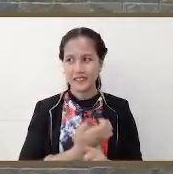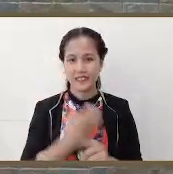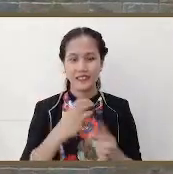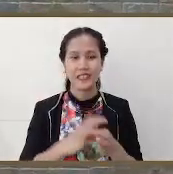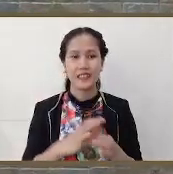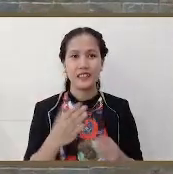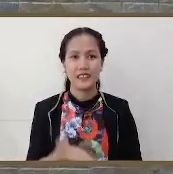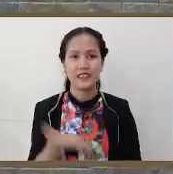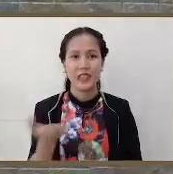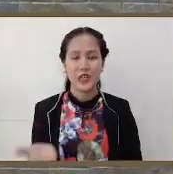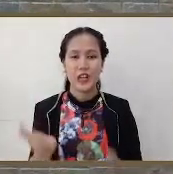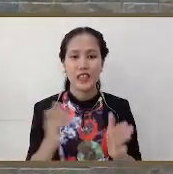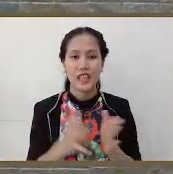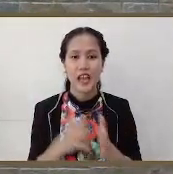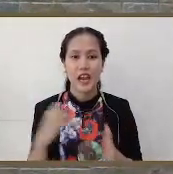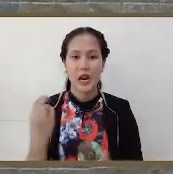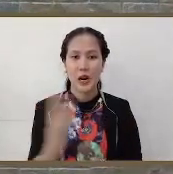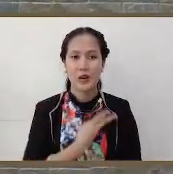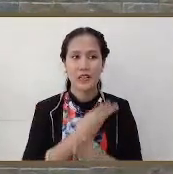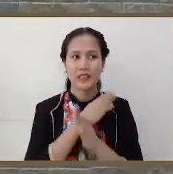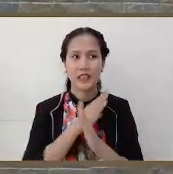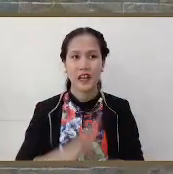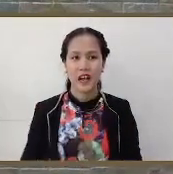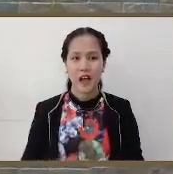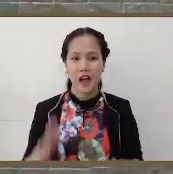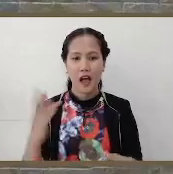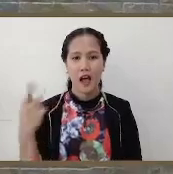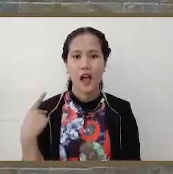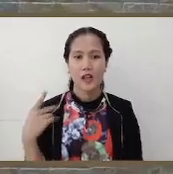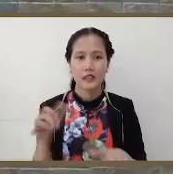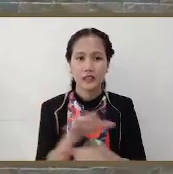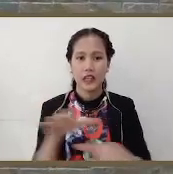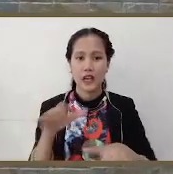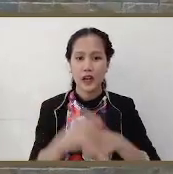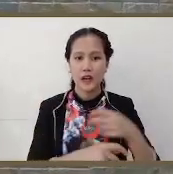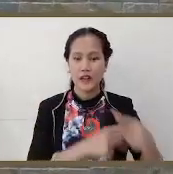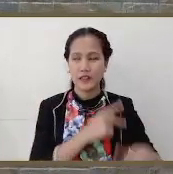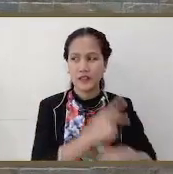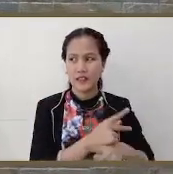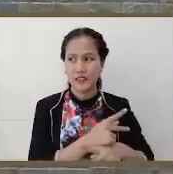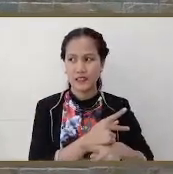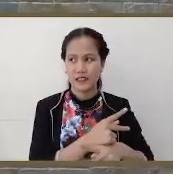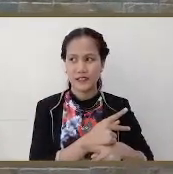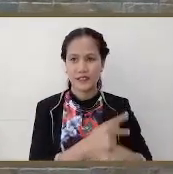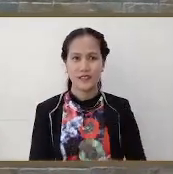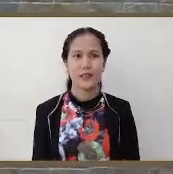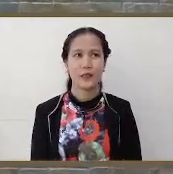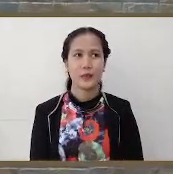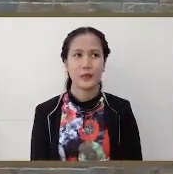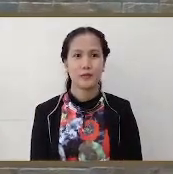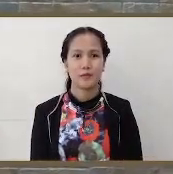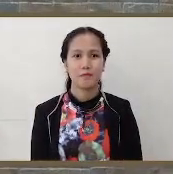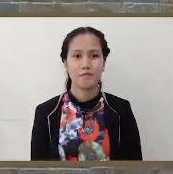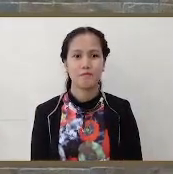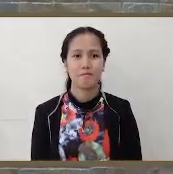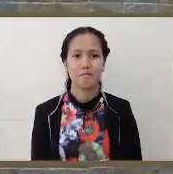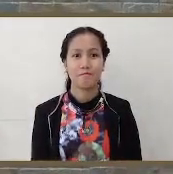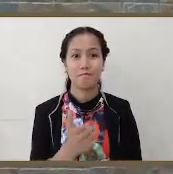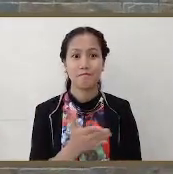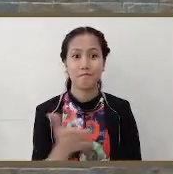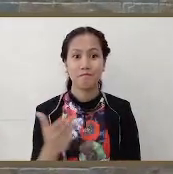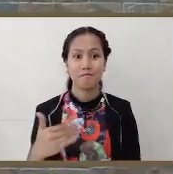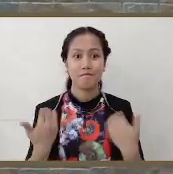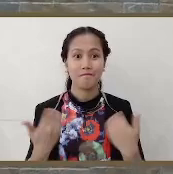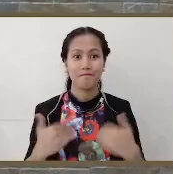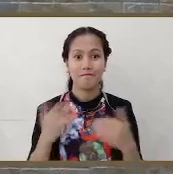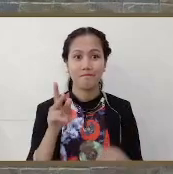not have the same kind of life na meron po sila. Do you believe that? Amen. Kayo mga young people, do you